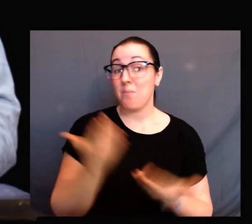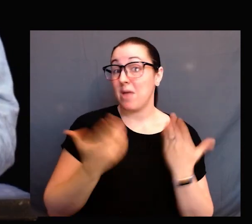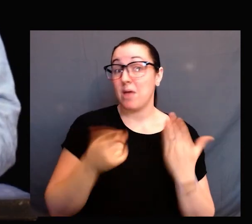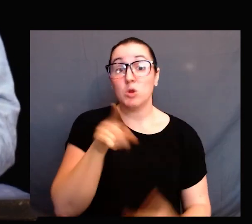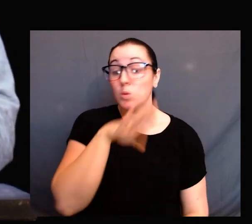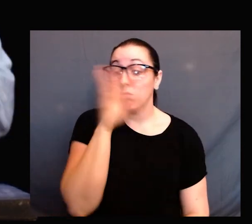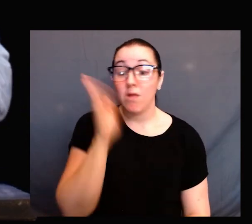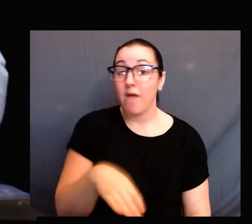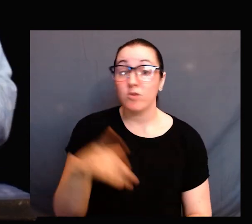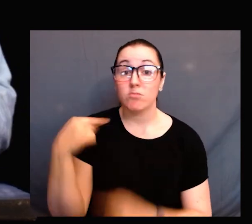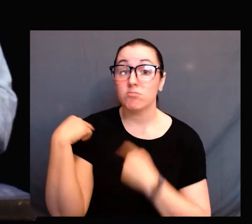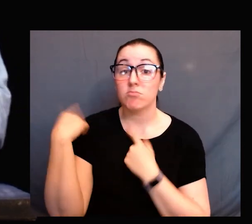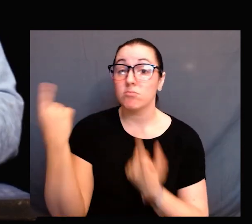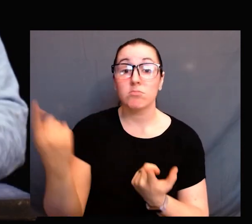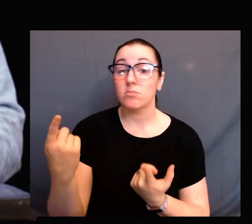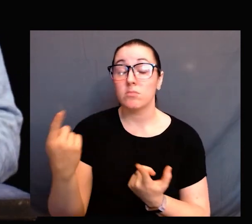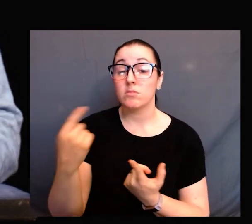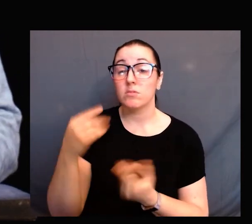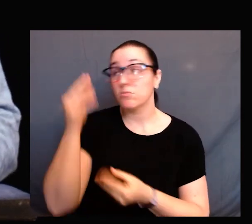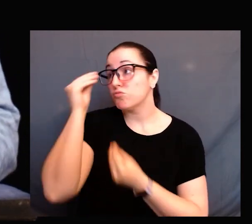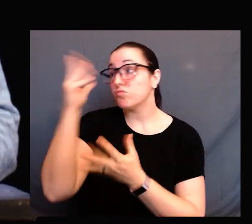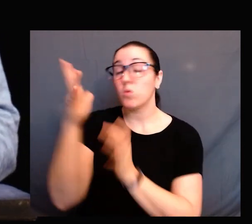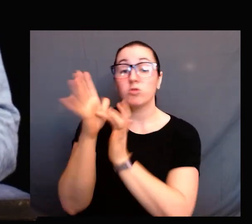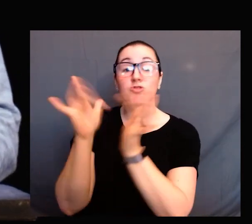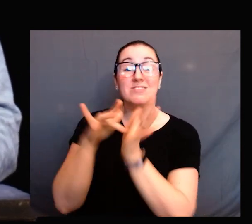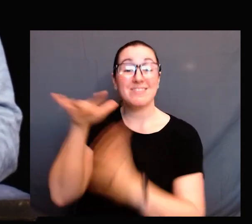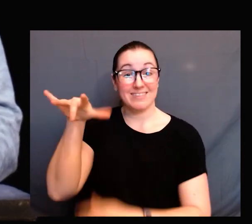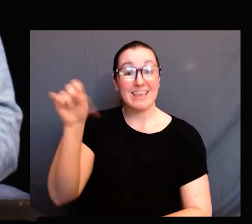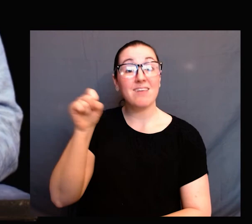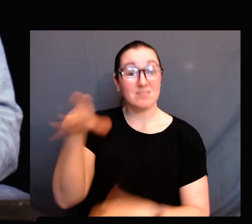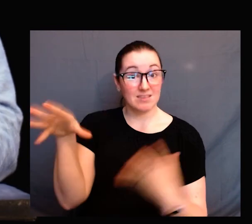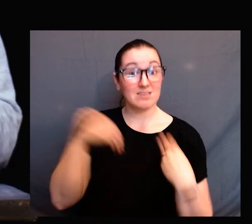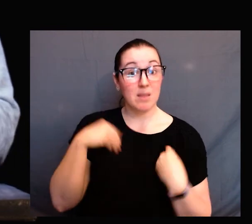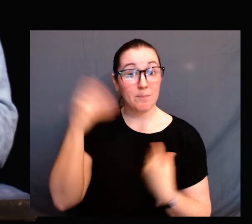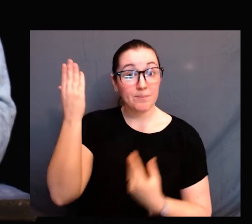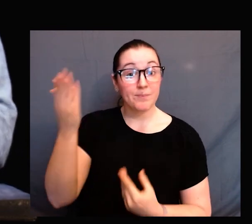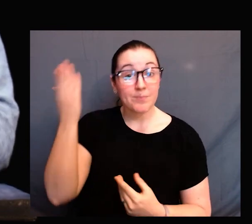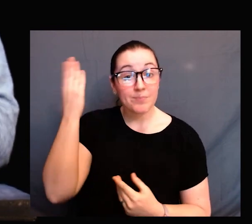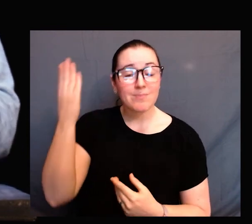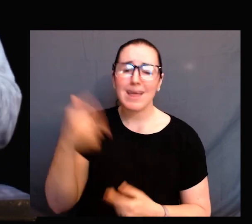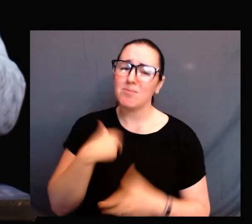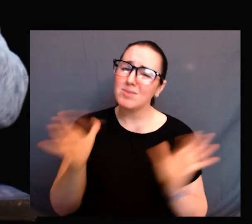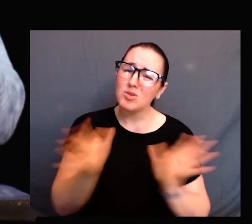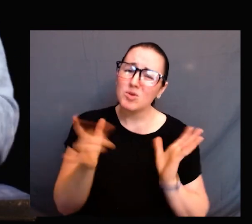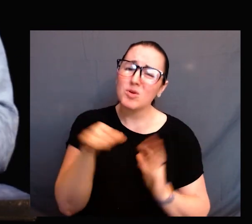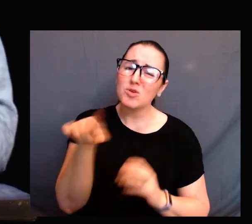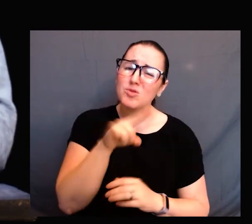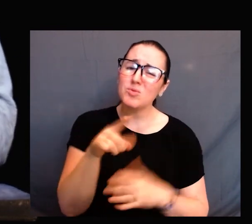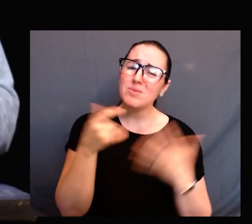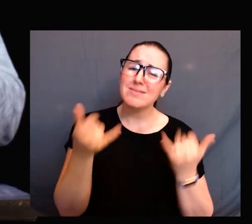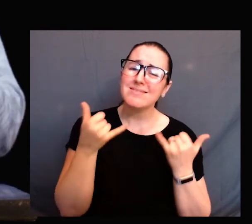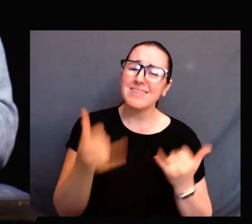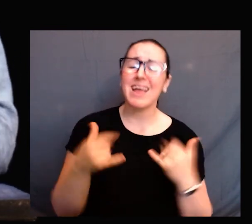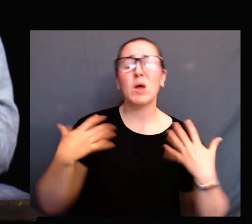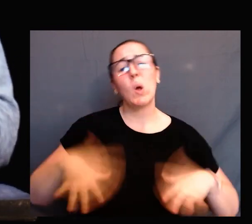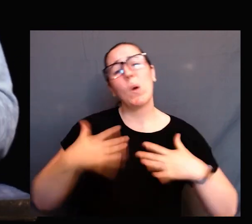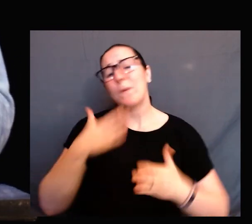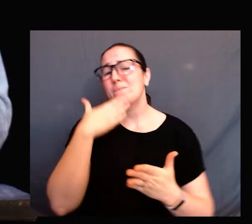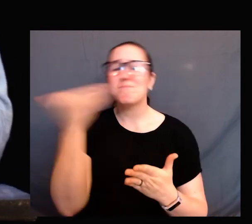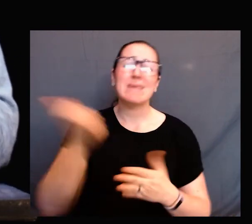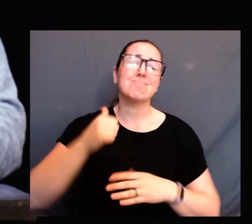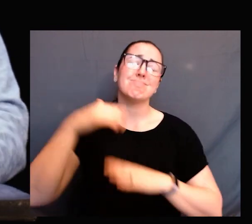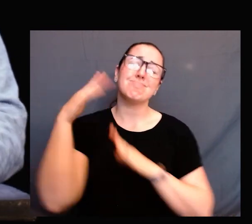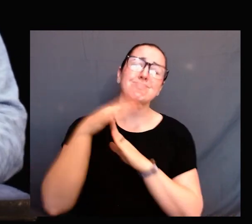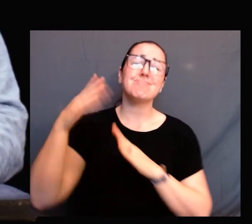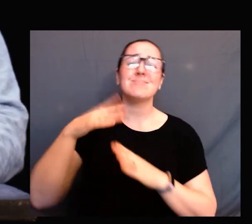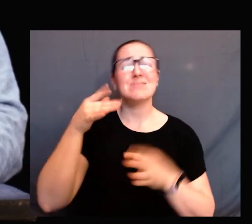never at any point in your life said yes to Jesus. Can I encourage you today that is the greatest decision that